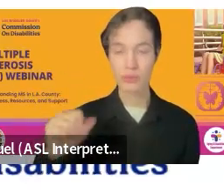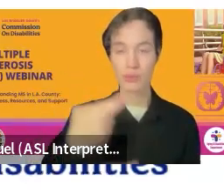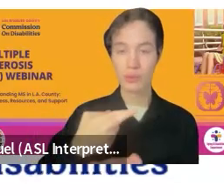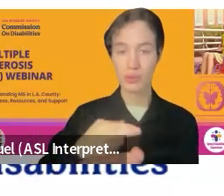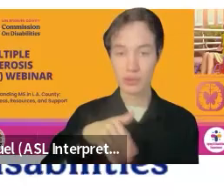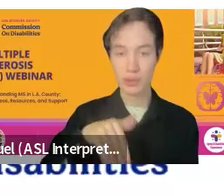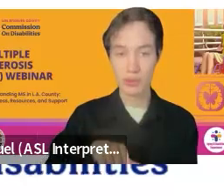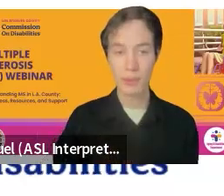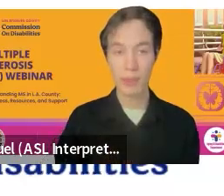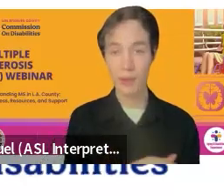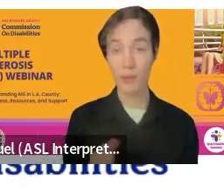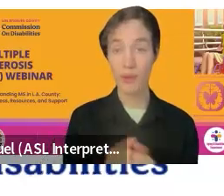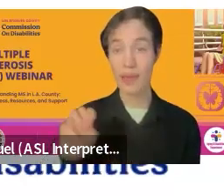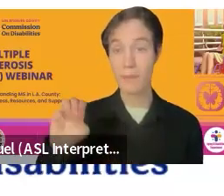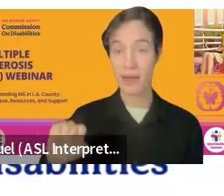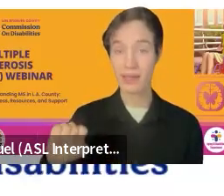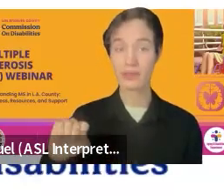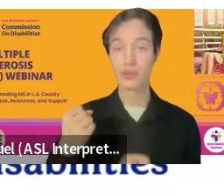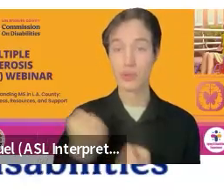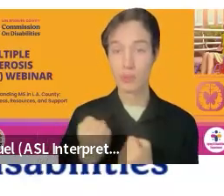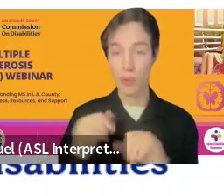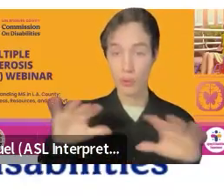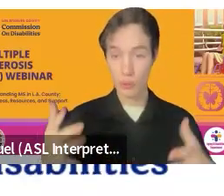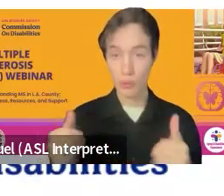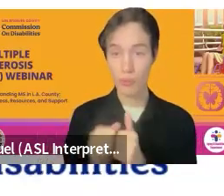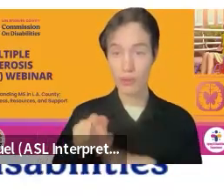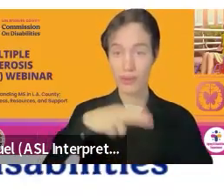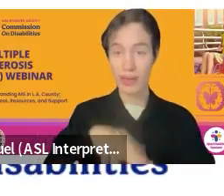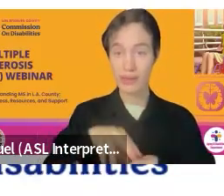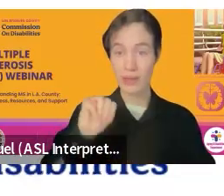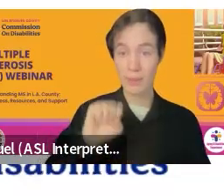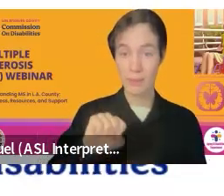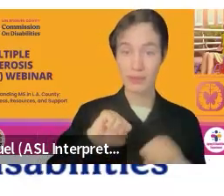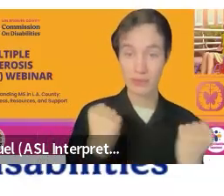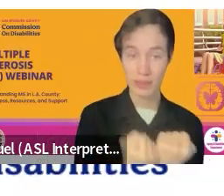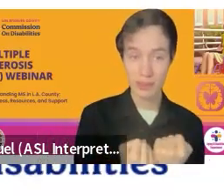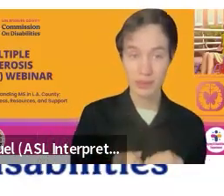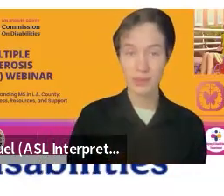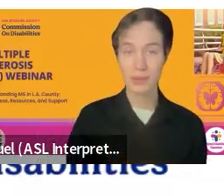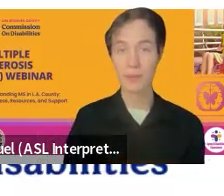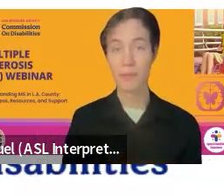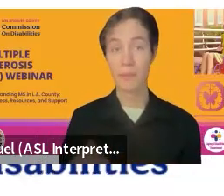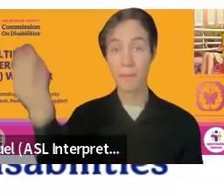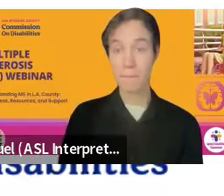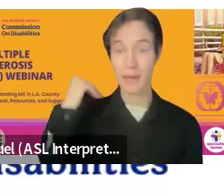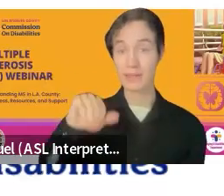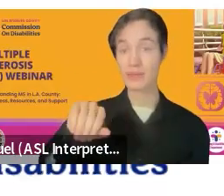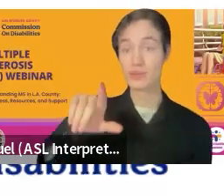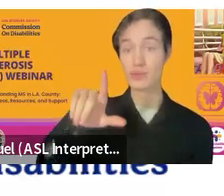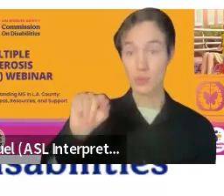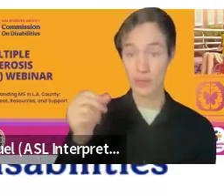Support Group with the National MS Society and MS Foundation. He was diagnosed in 2012 with